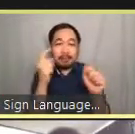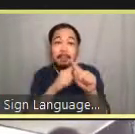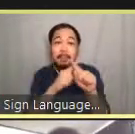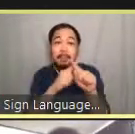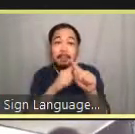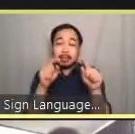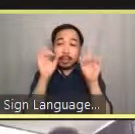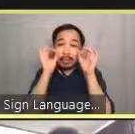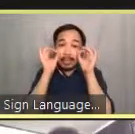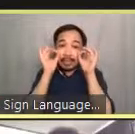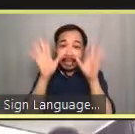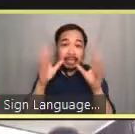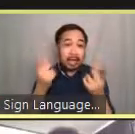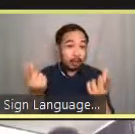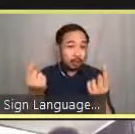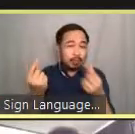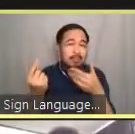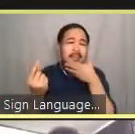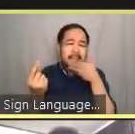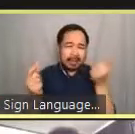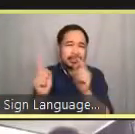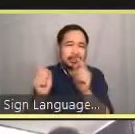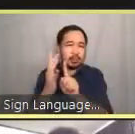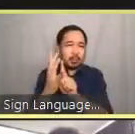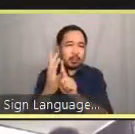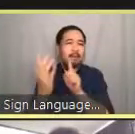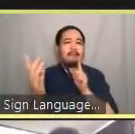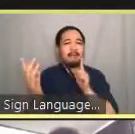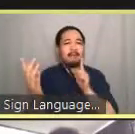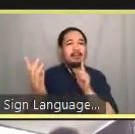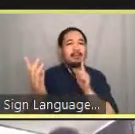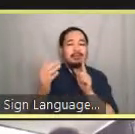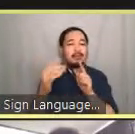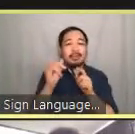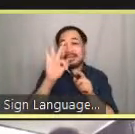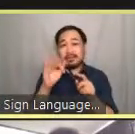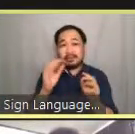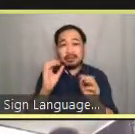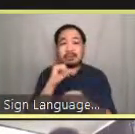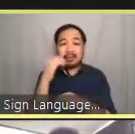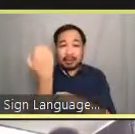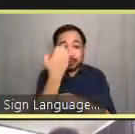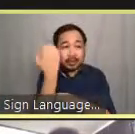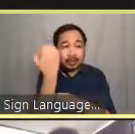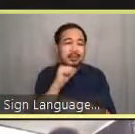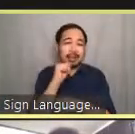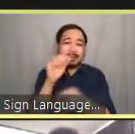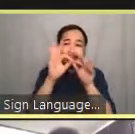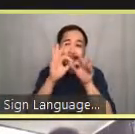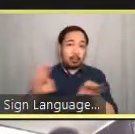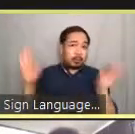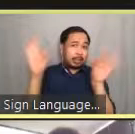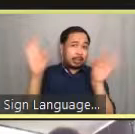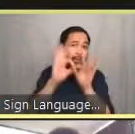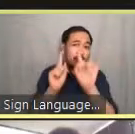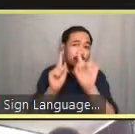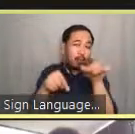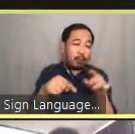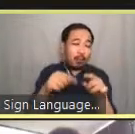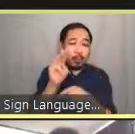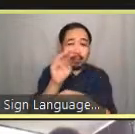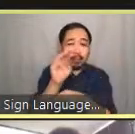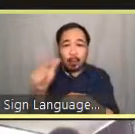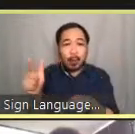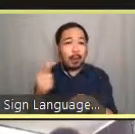ano ba yung best? Danger na yon. So if you have no business, eating out, or going to